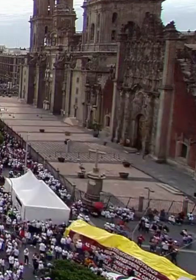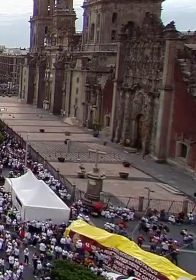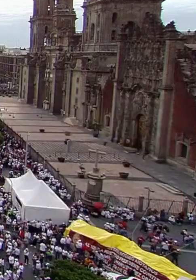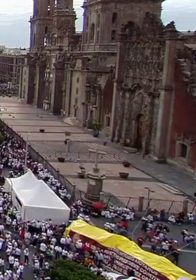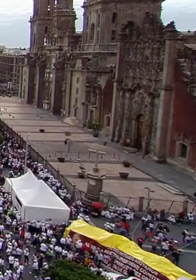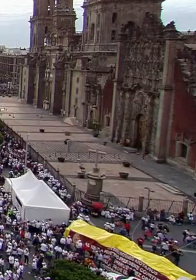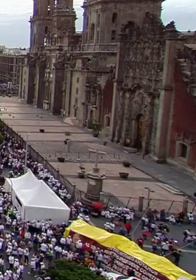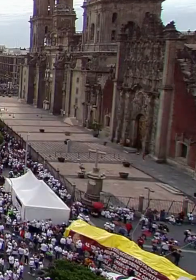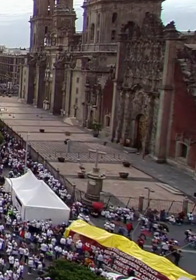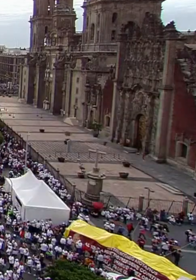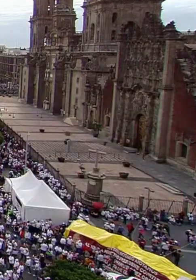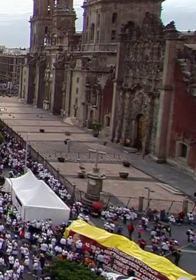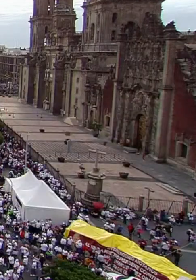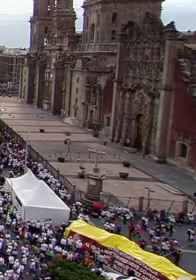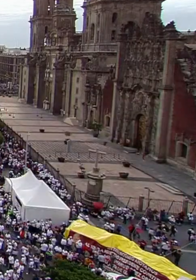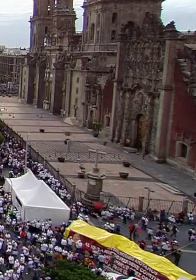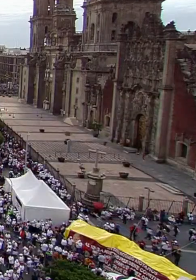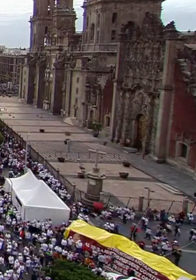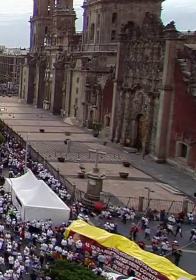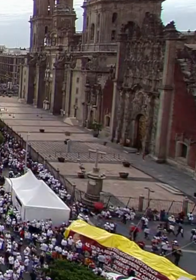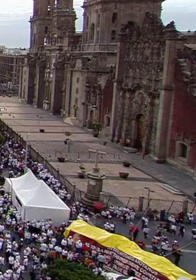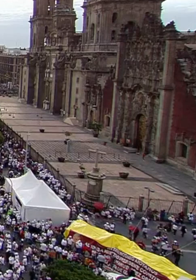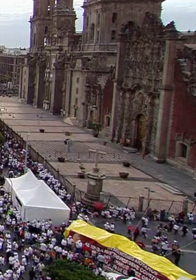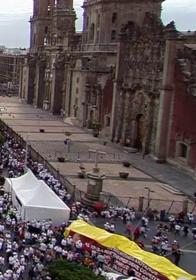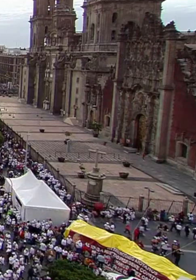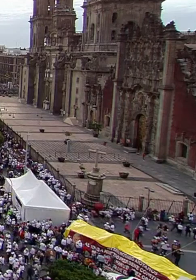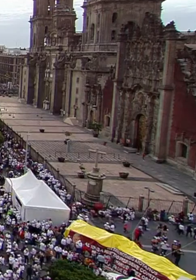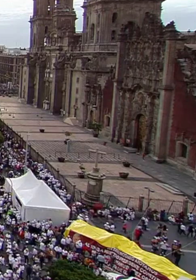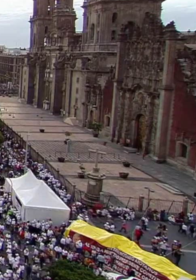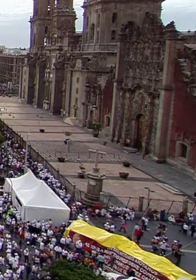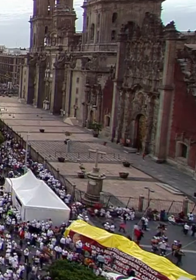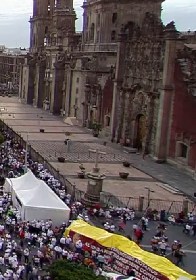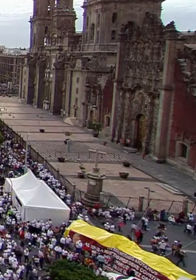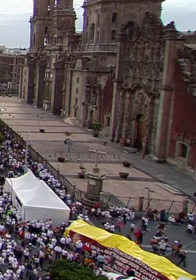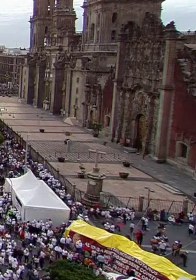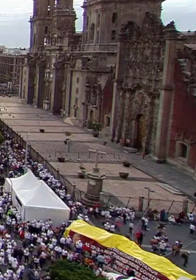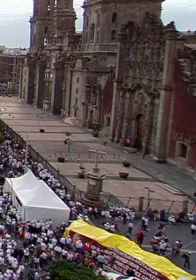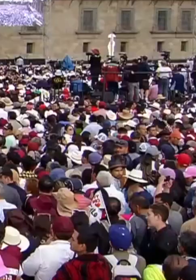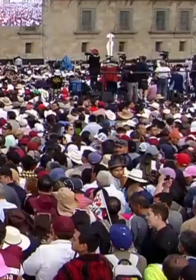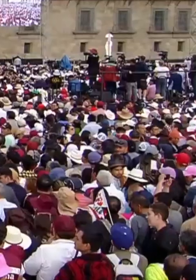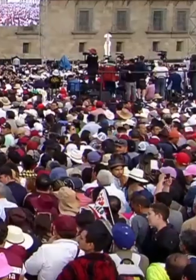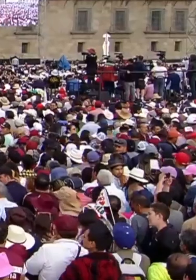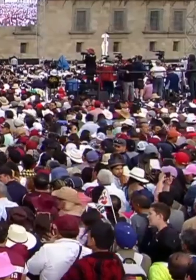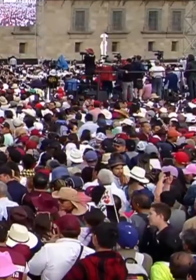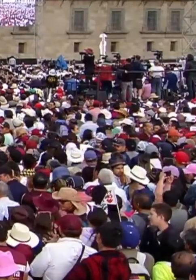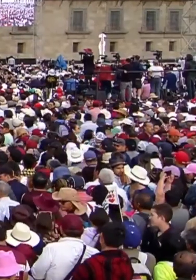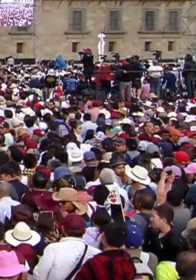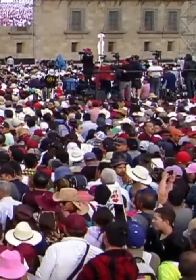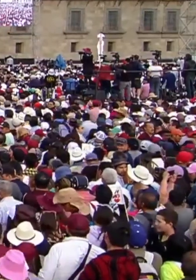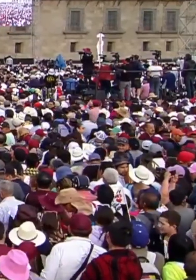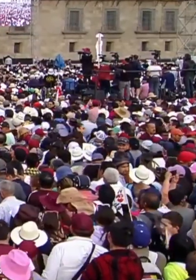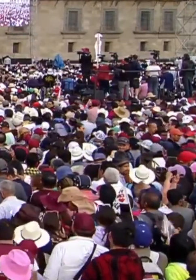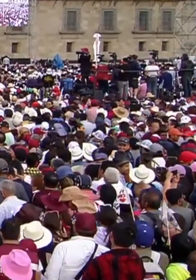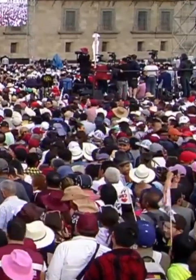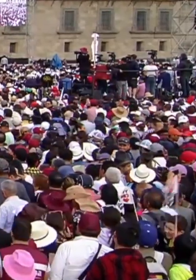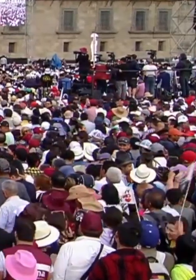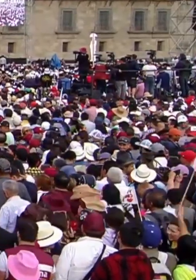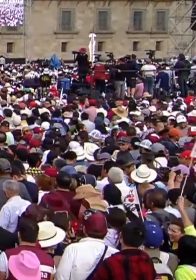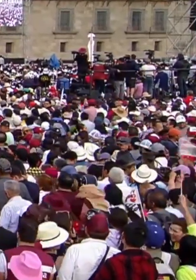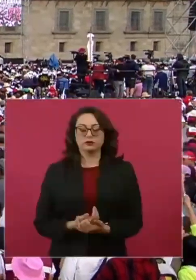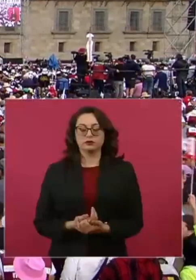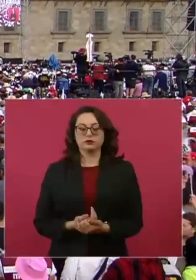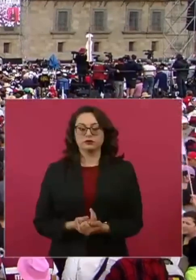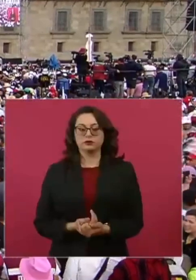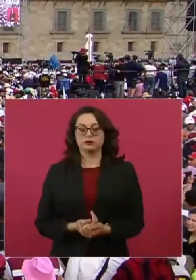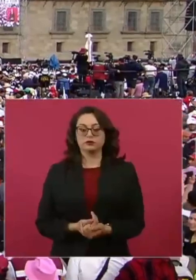Como se acabó el bandidaje oficial. Since the government is no longer stealing, Ahora el presupuesto